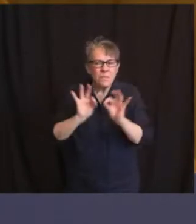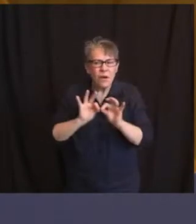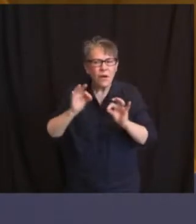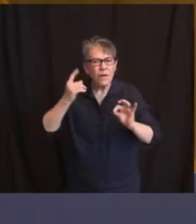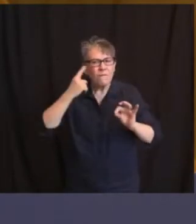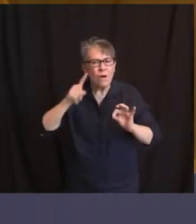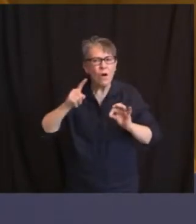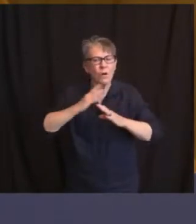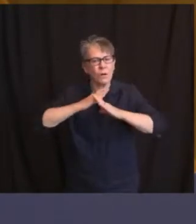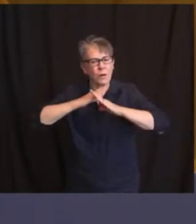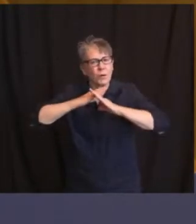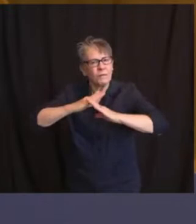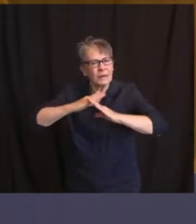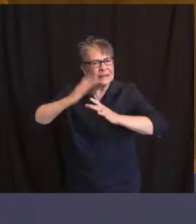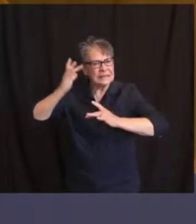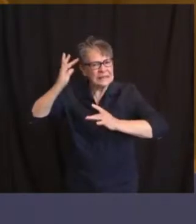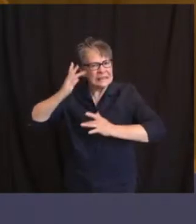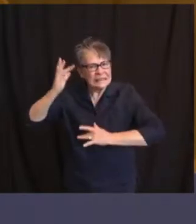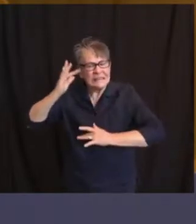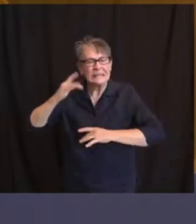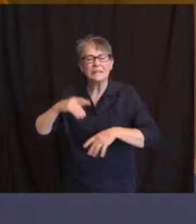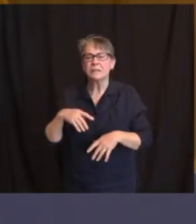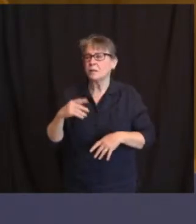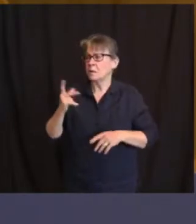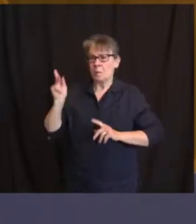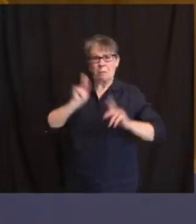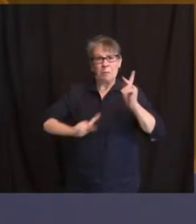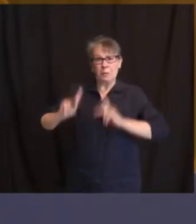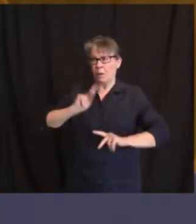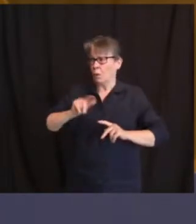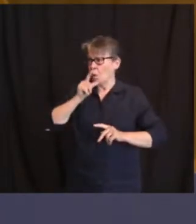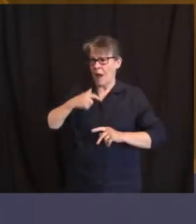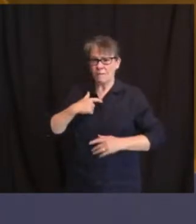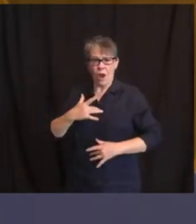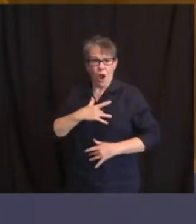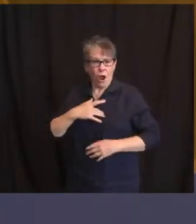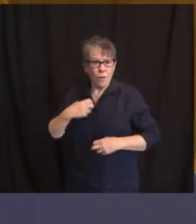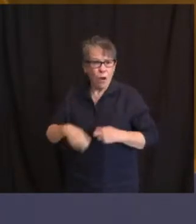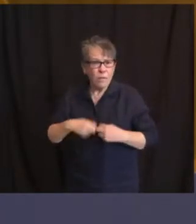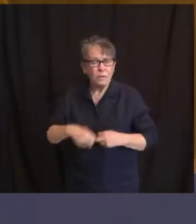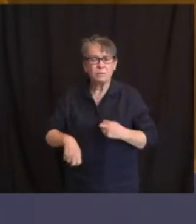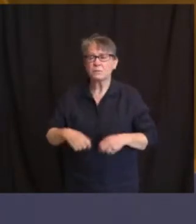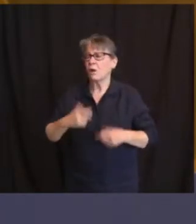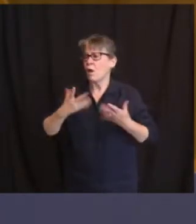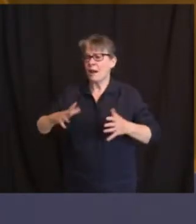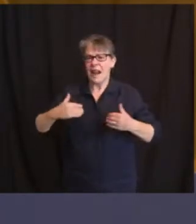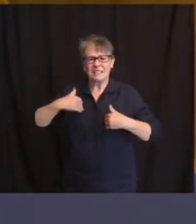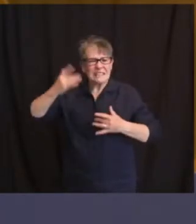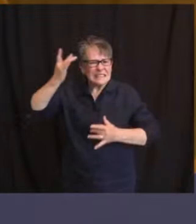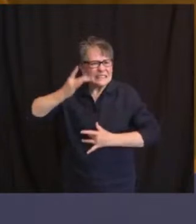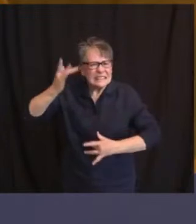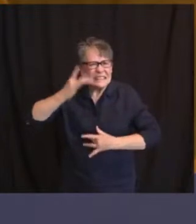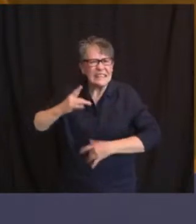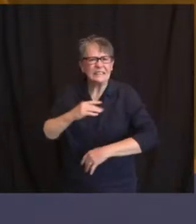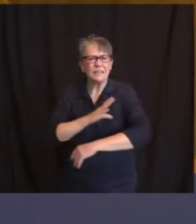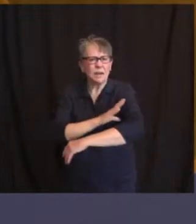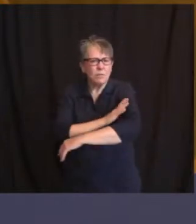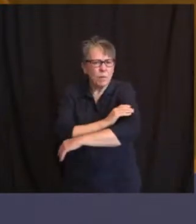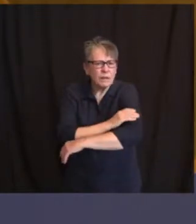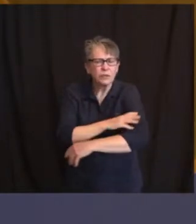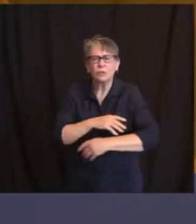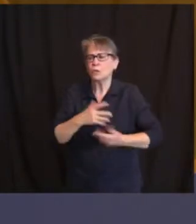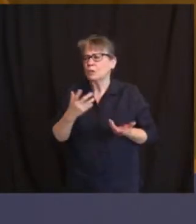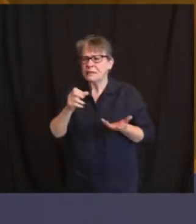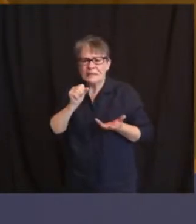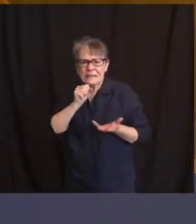disease, and older adults. Please continue to wear your face covering in public settings. We know the virus can spread